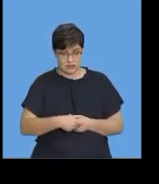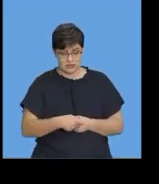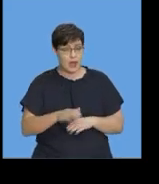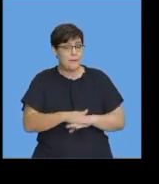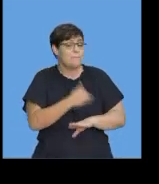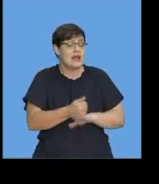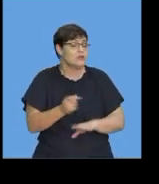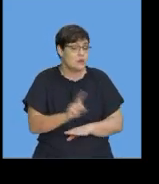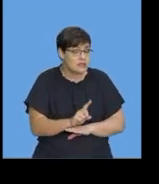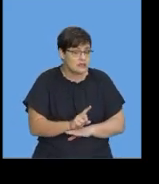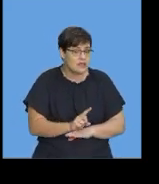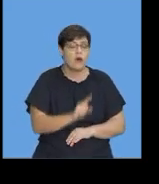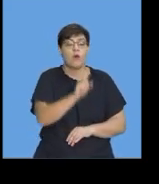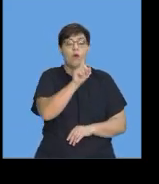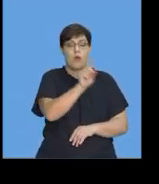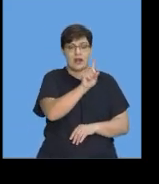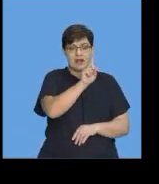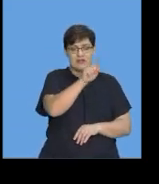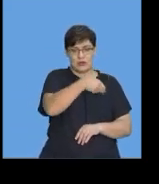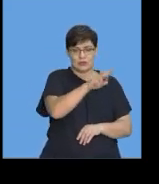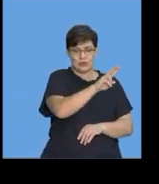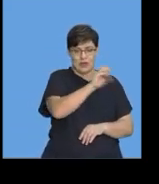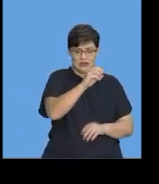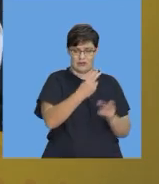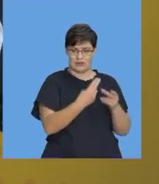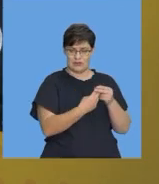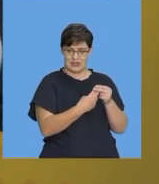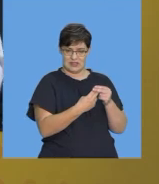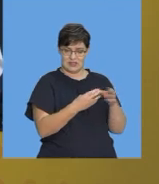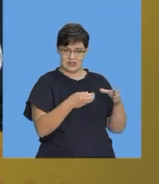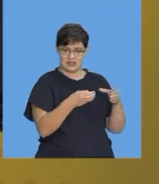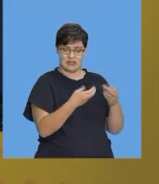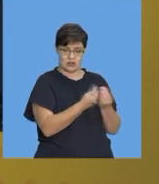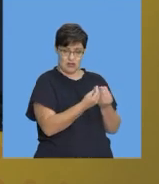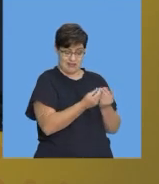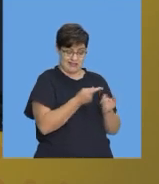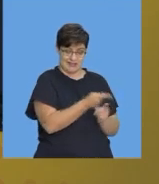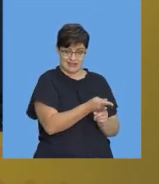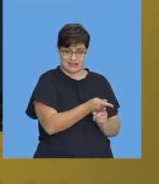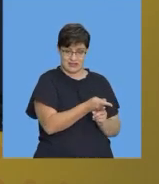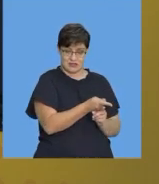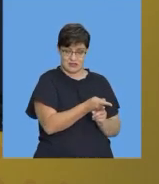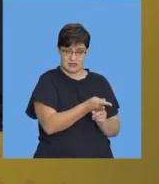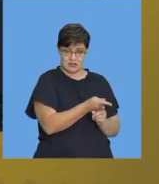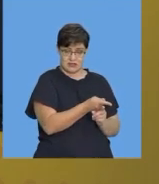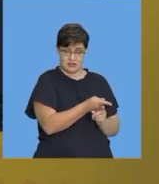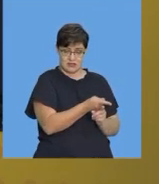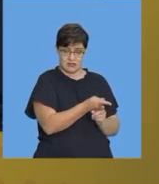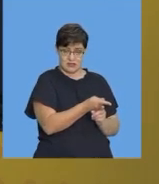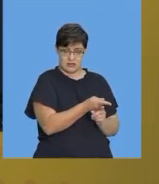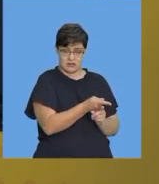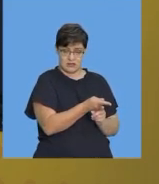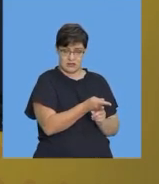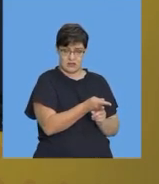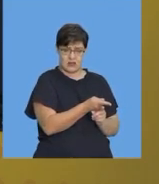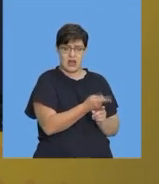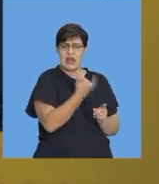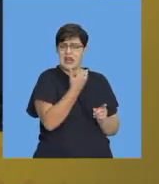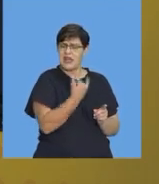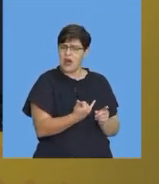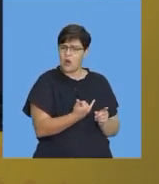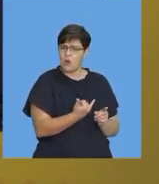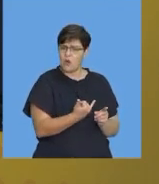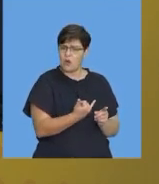on the 1,200 units of stock. But remember, we have to account